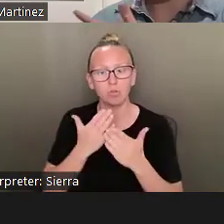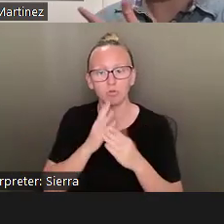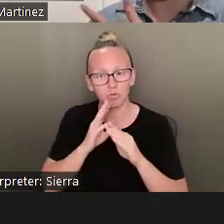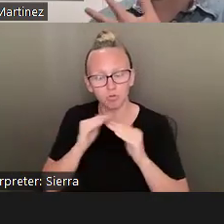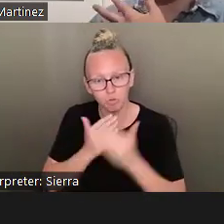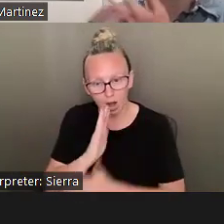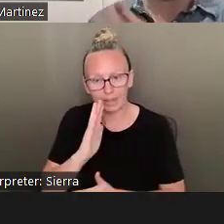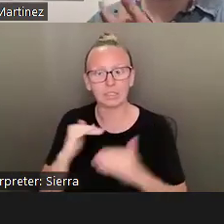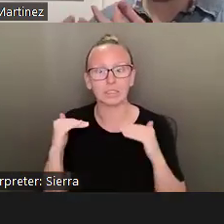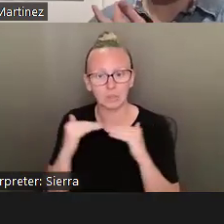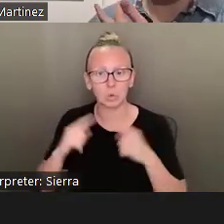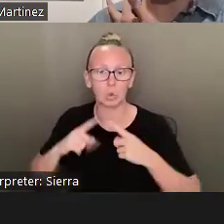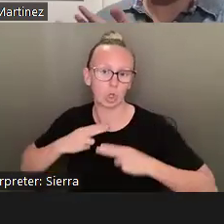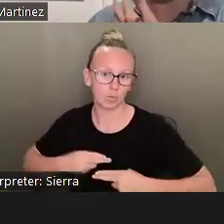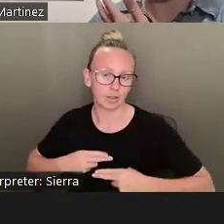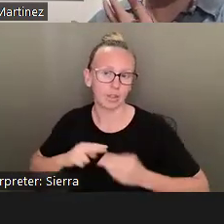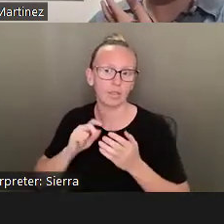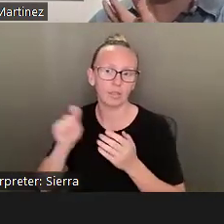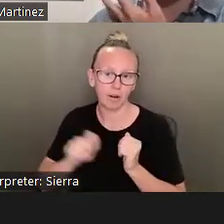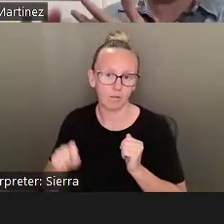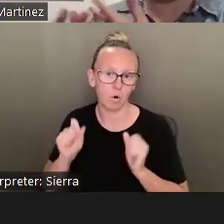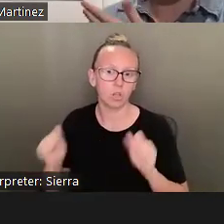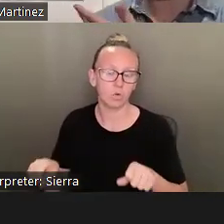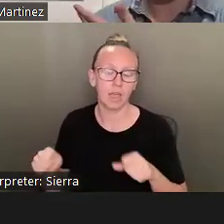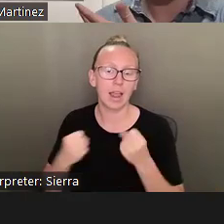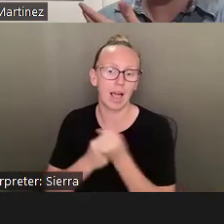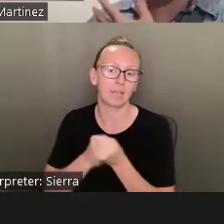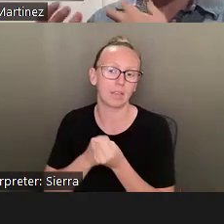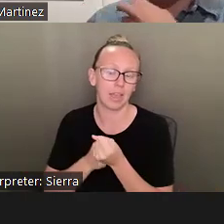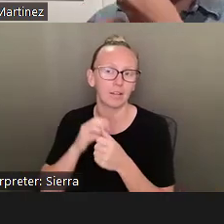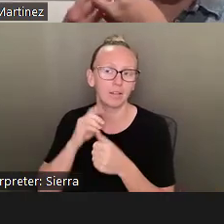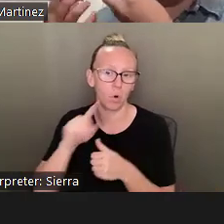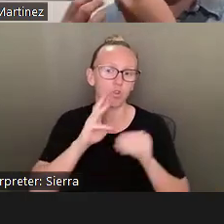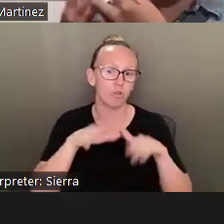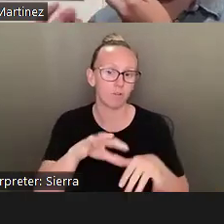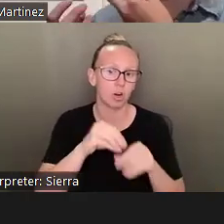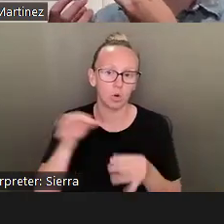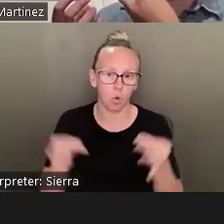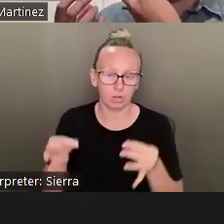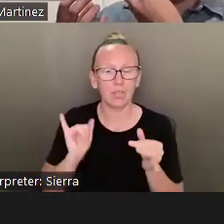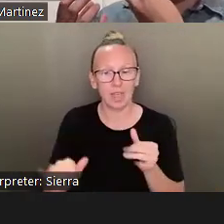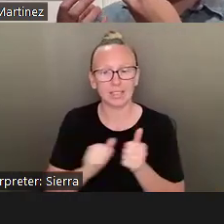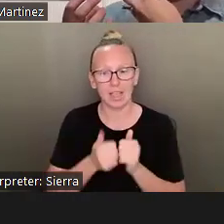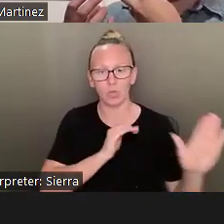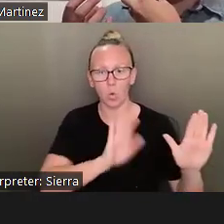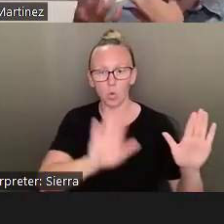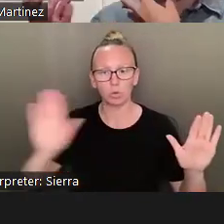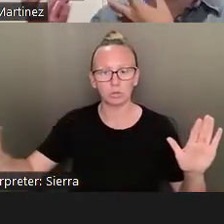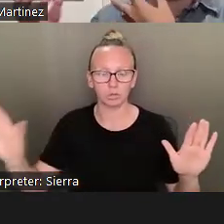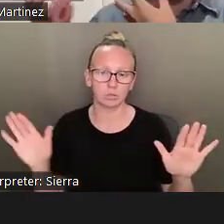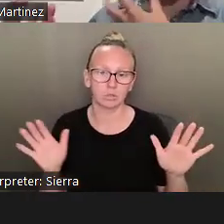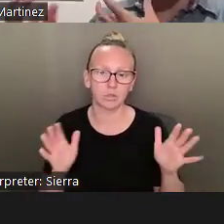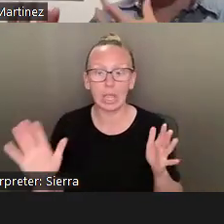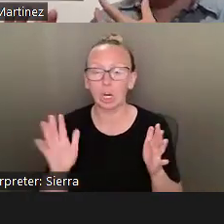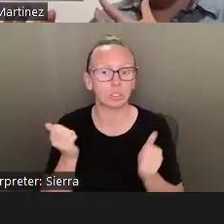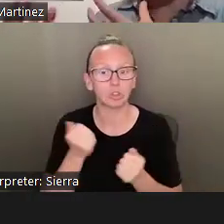person, therefore could be advocated for like in a court of law. That's their kind of way of, their kind of Hail